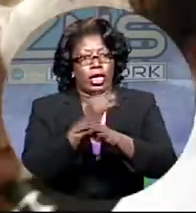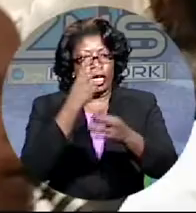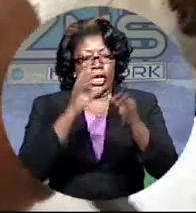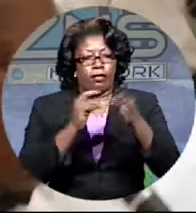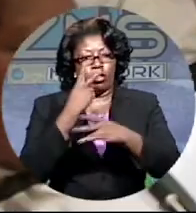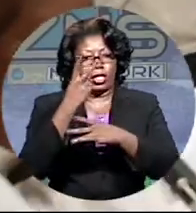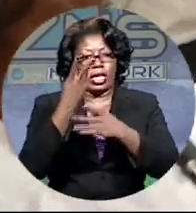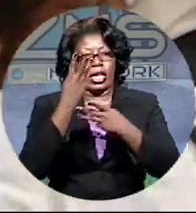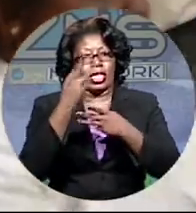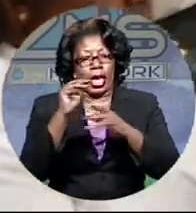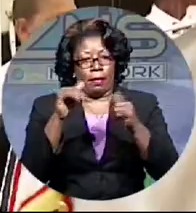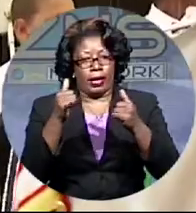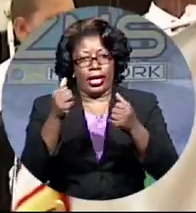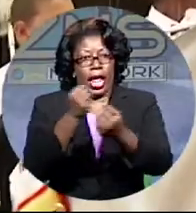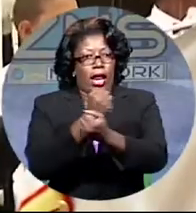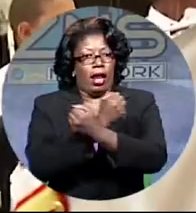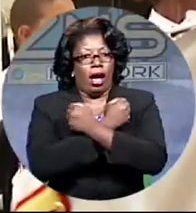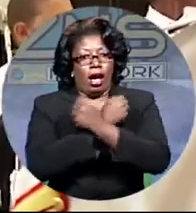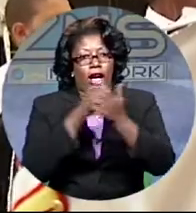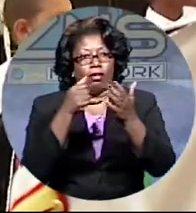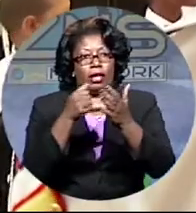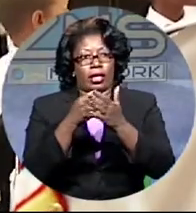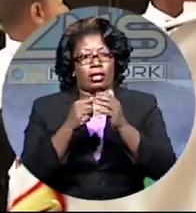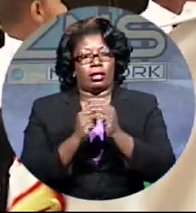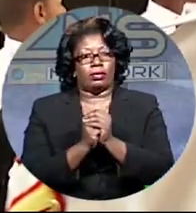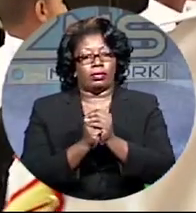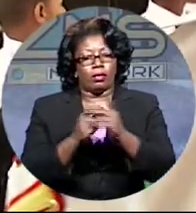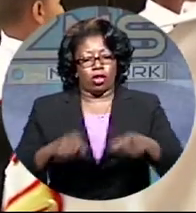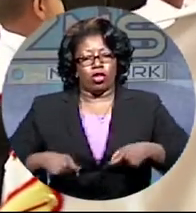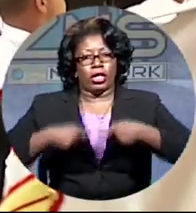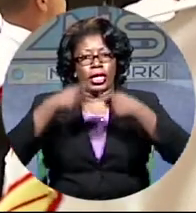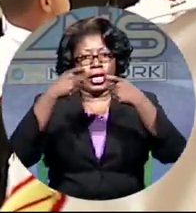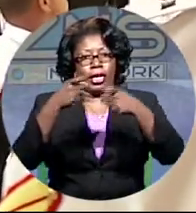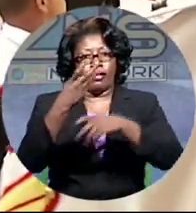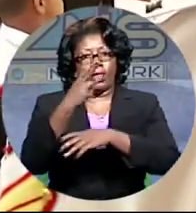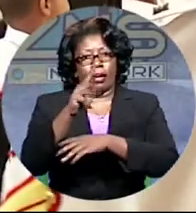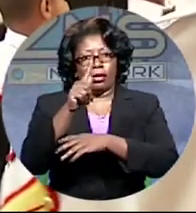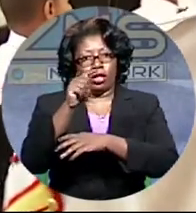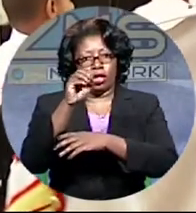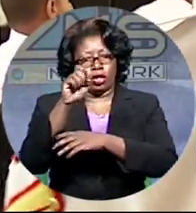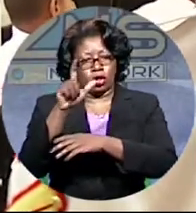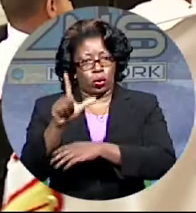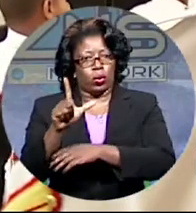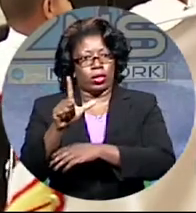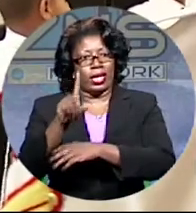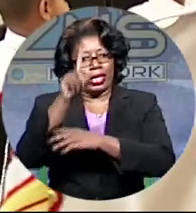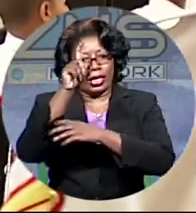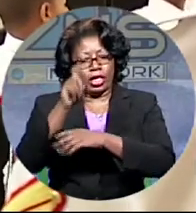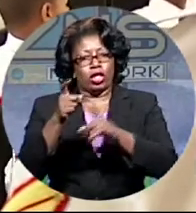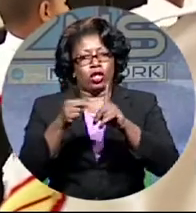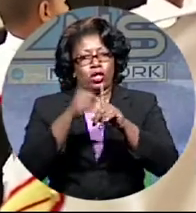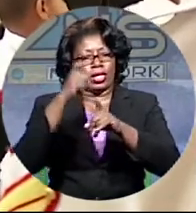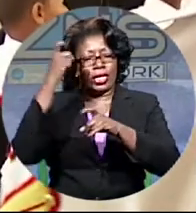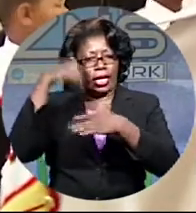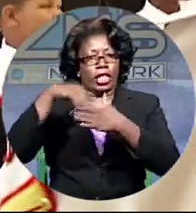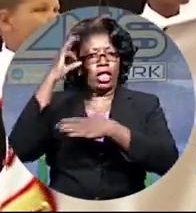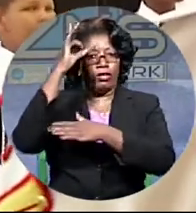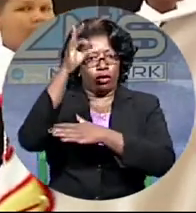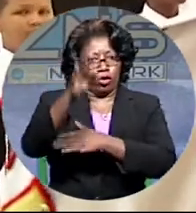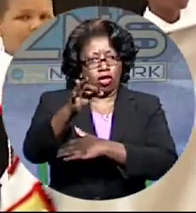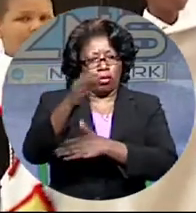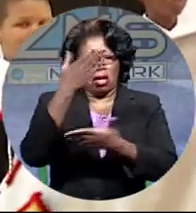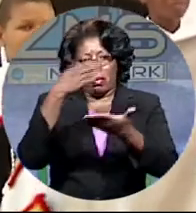them play, they truly love it. To give them the tools necessary to succeed in the very near future, whether it's a scholarship